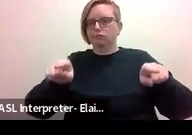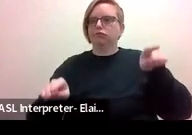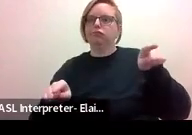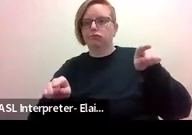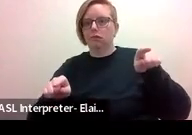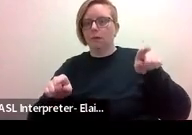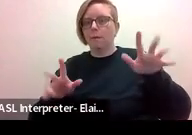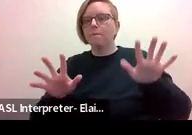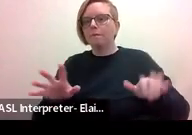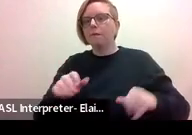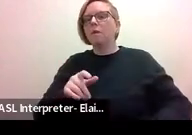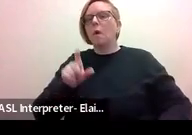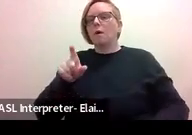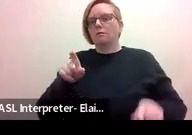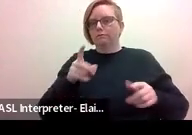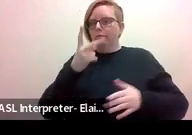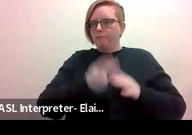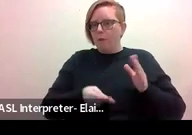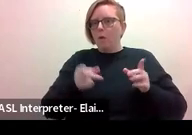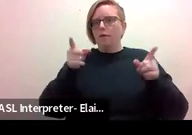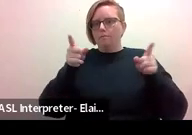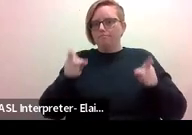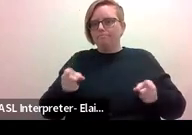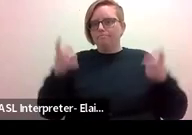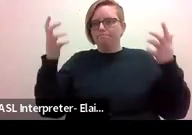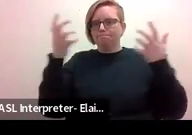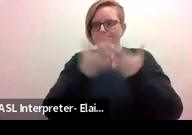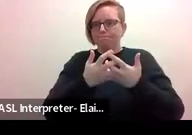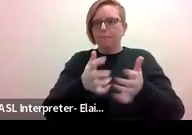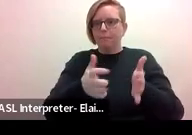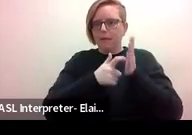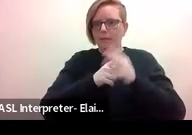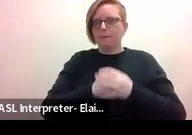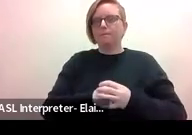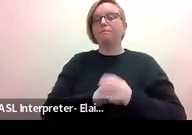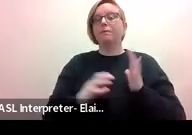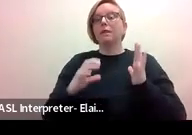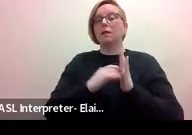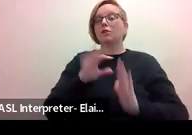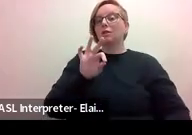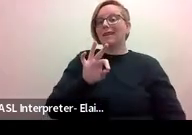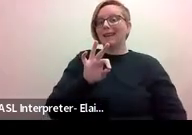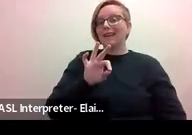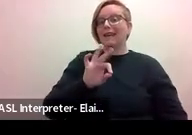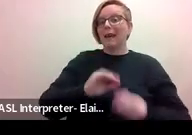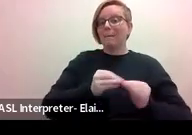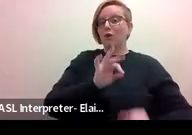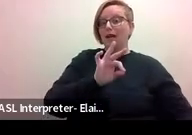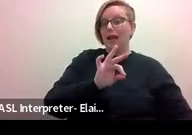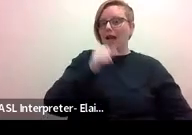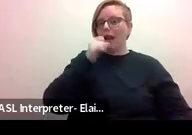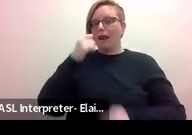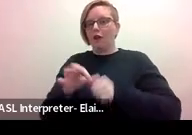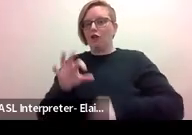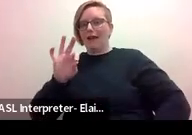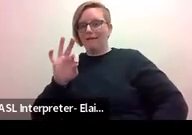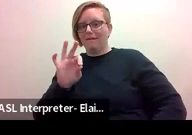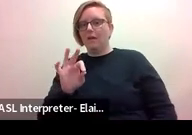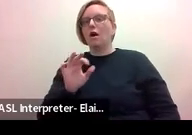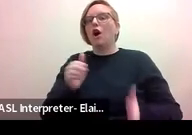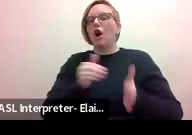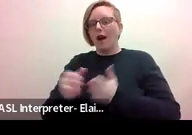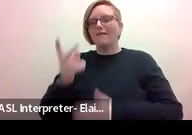9F, specific to transition planning, we continue to see child will statements in Section